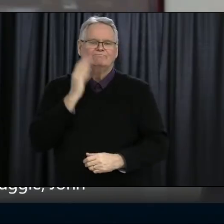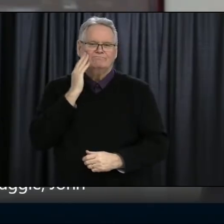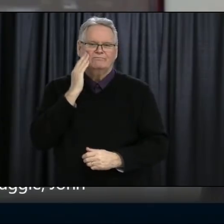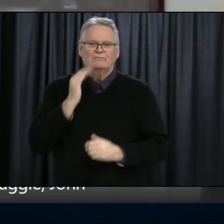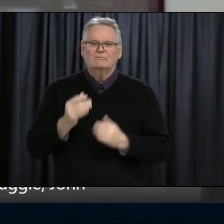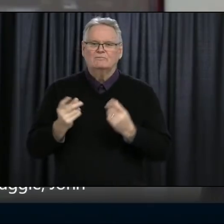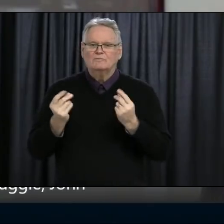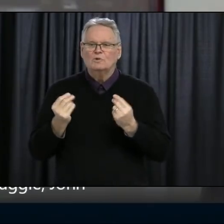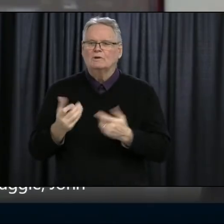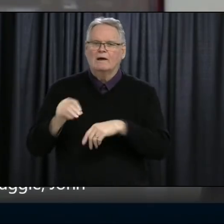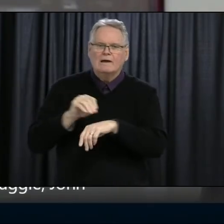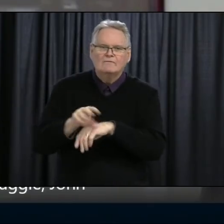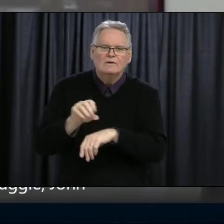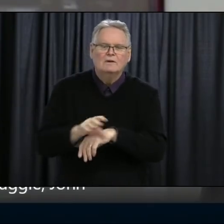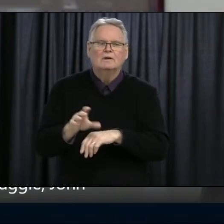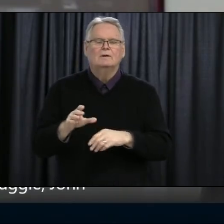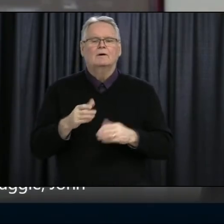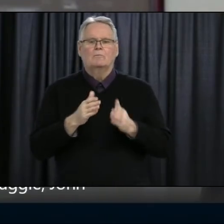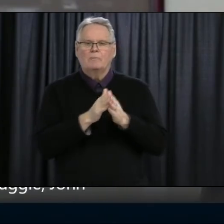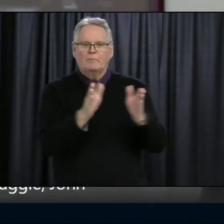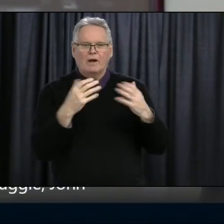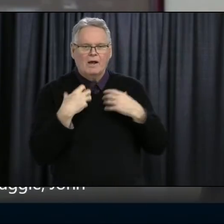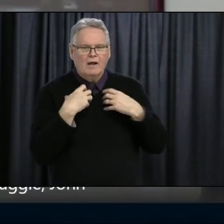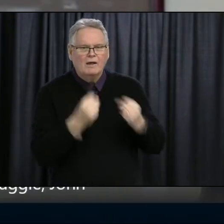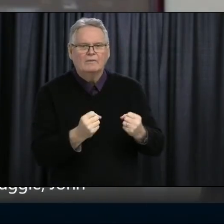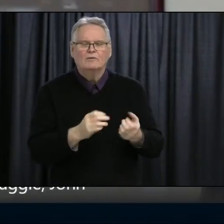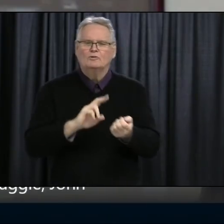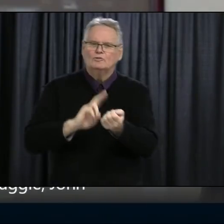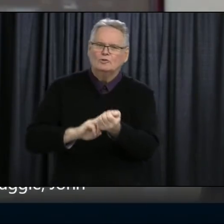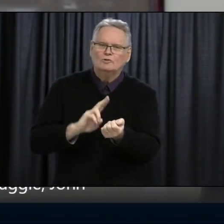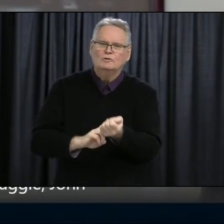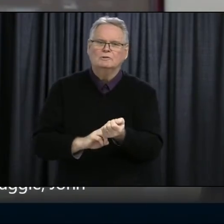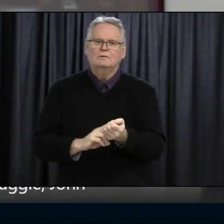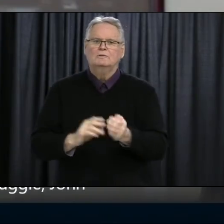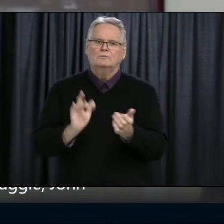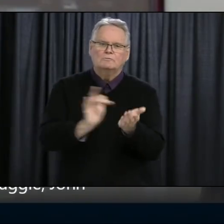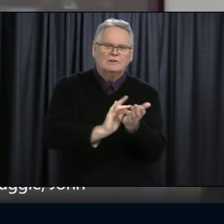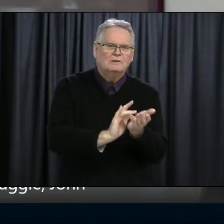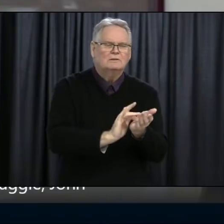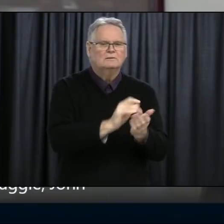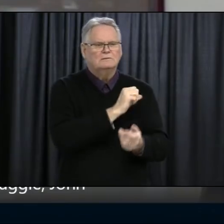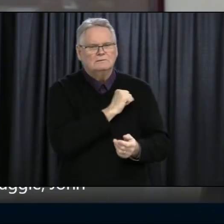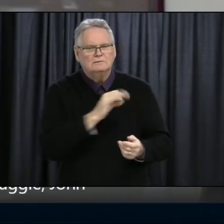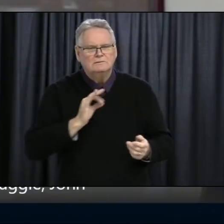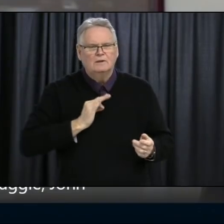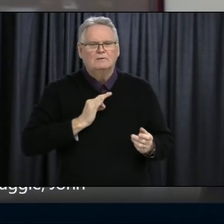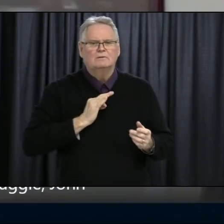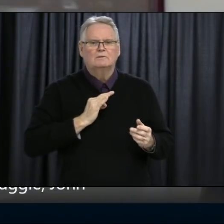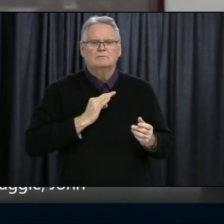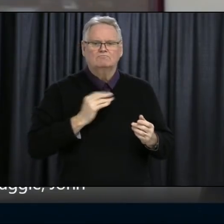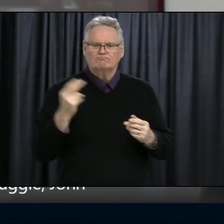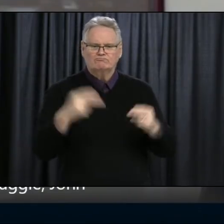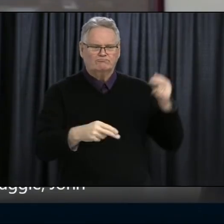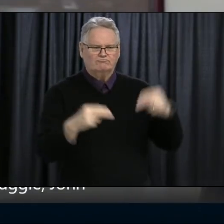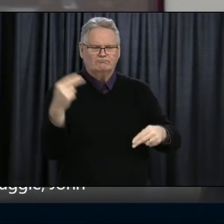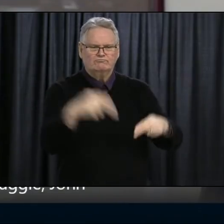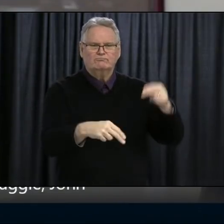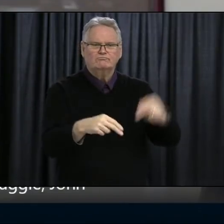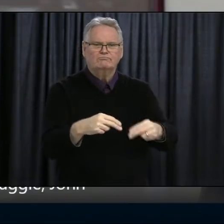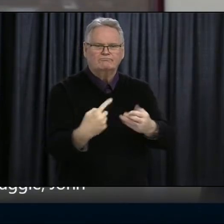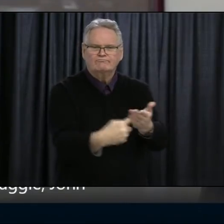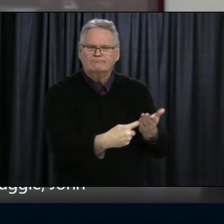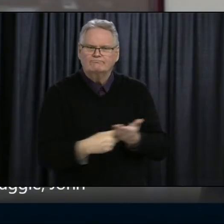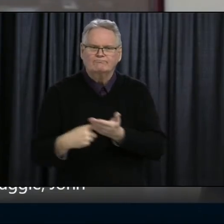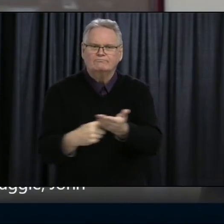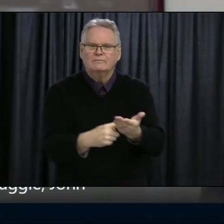public health nurses, and trained contact tracers to add to the resources of Eastern Health to deal with the contact tracing